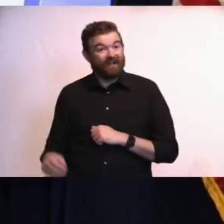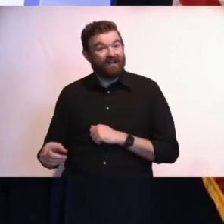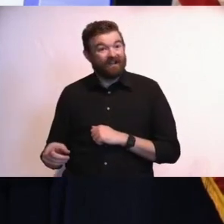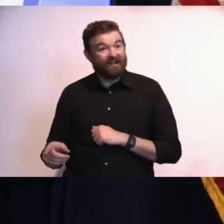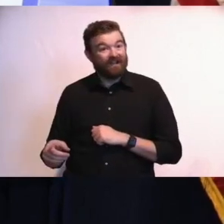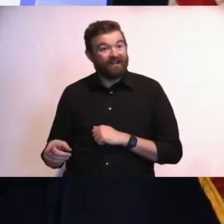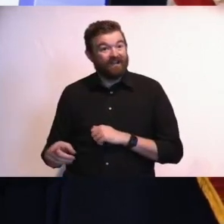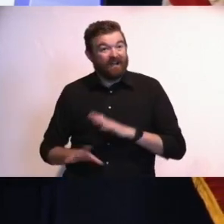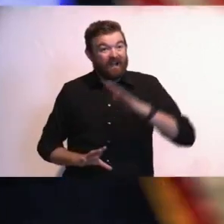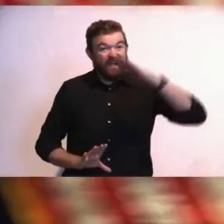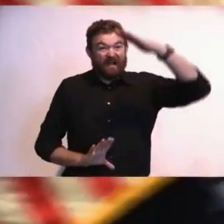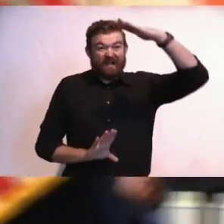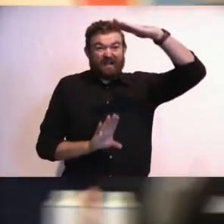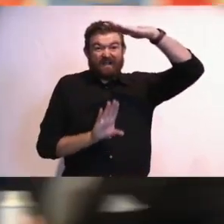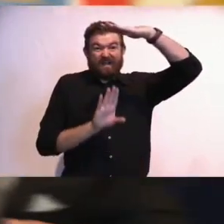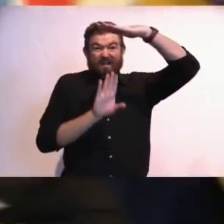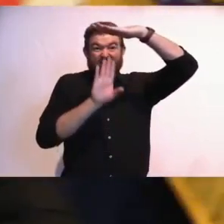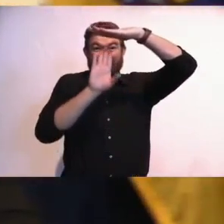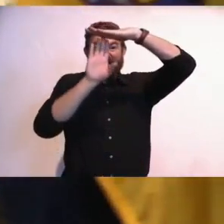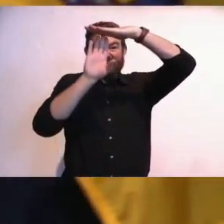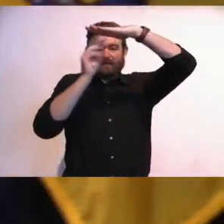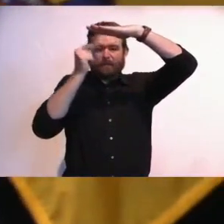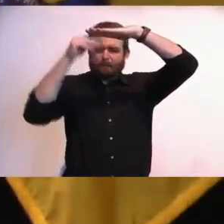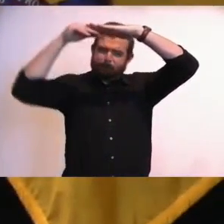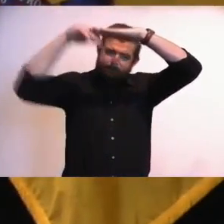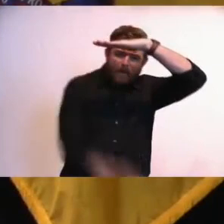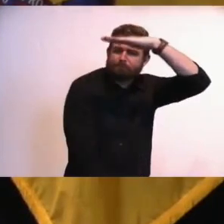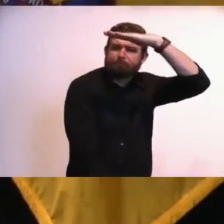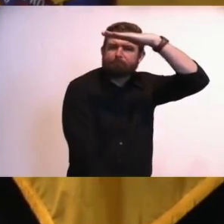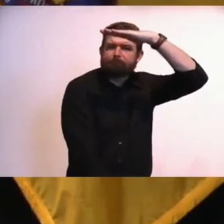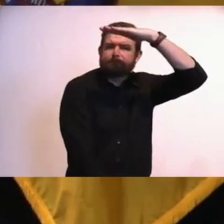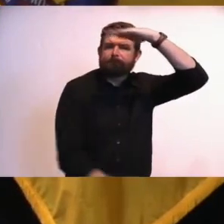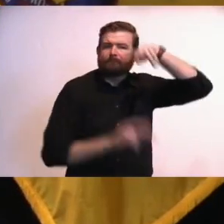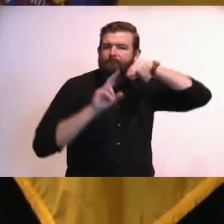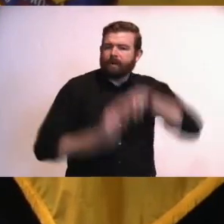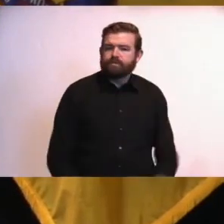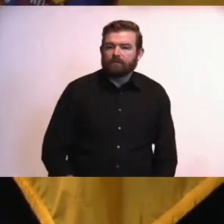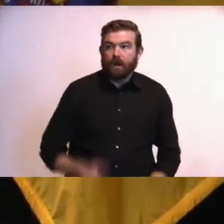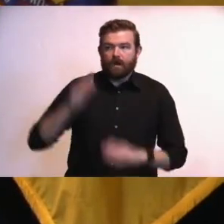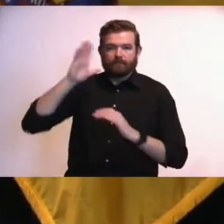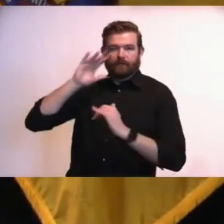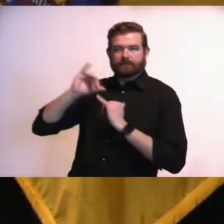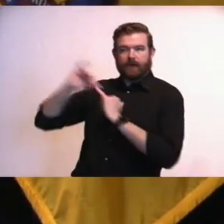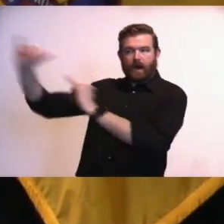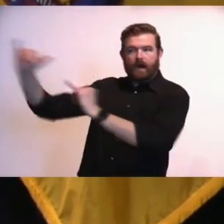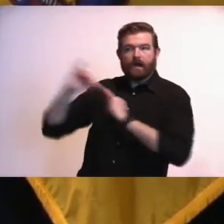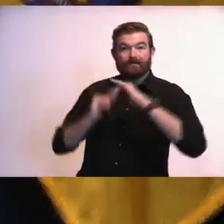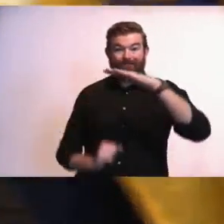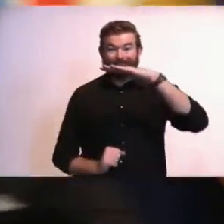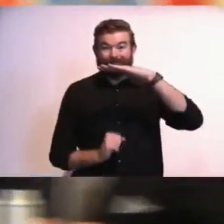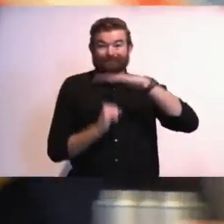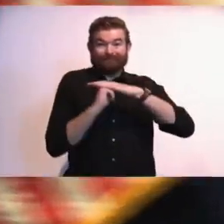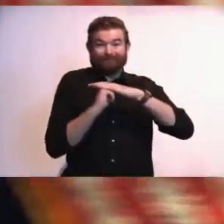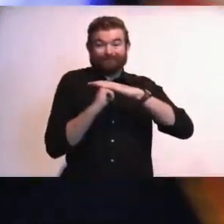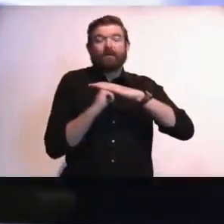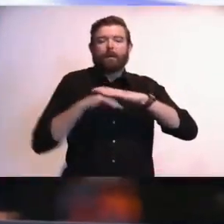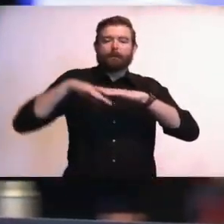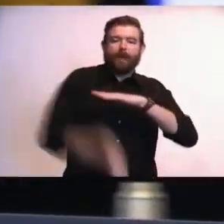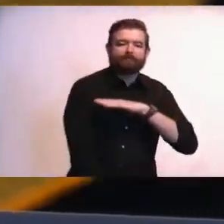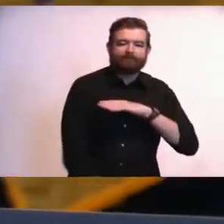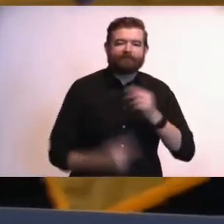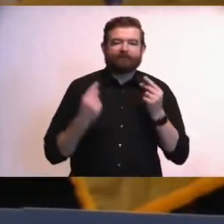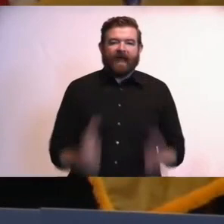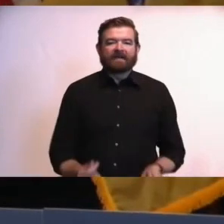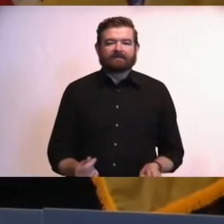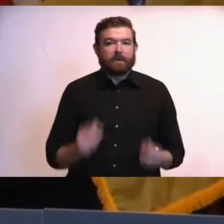occurs. Any color on these precious little kids? Tina, how are you? Good, how are you? I